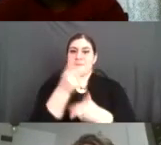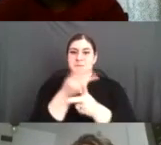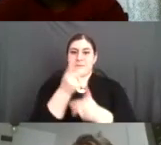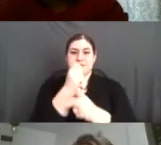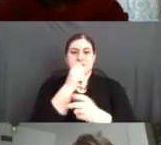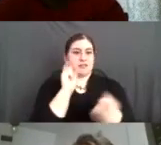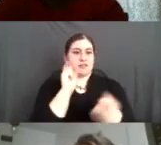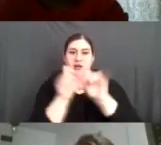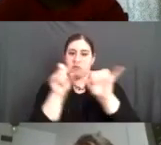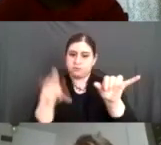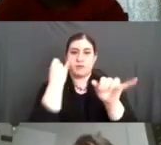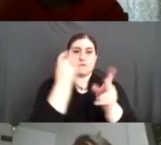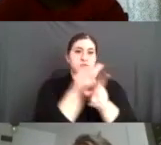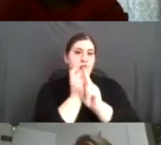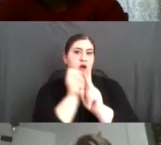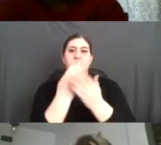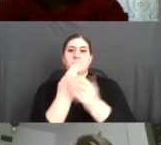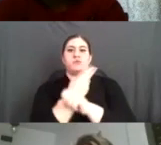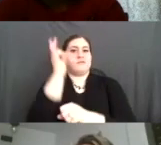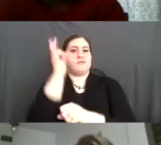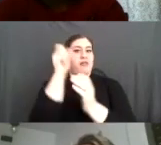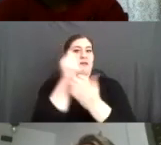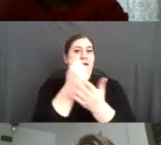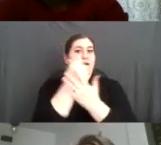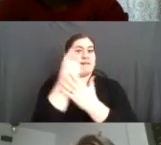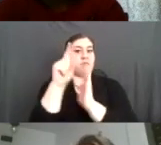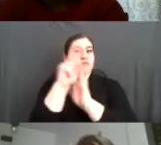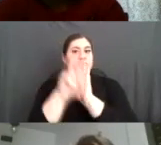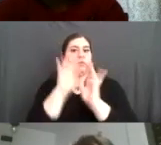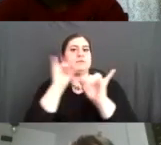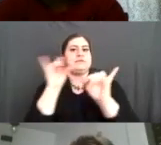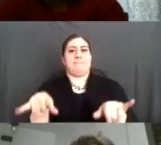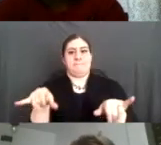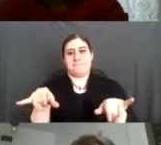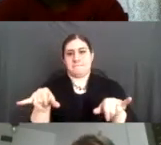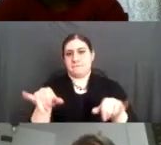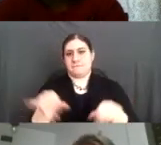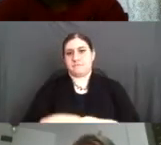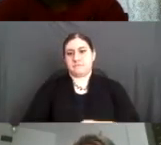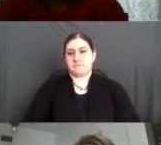to change. So if you borrowed or used federal aid as an undergrad, it's going to be the same thing.